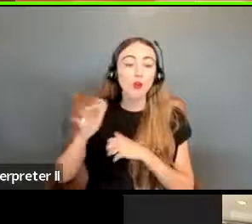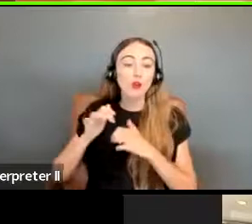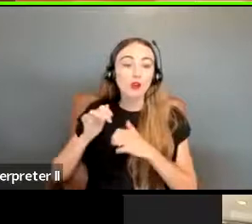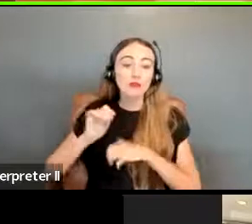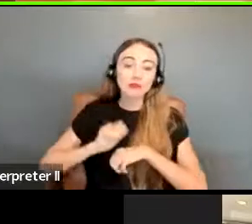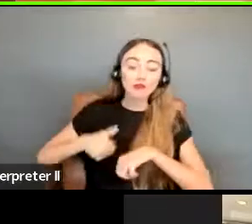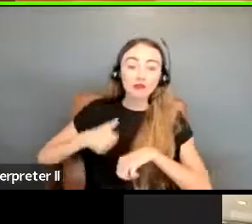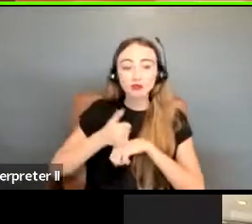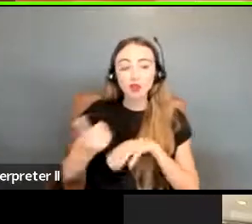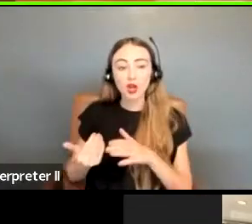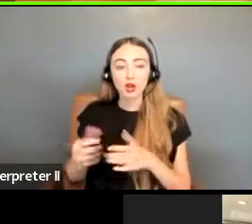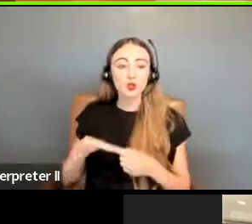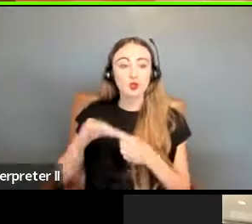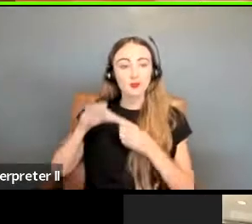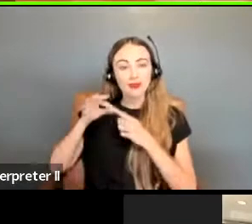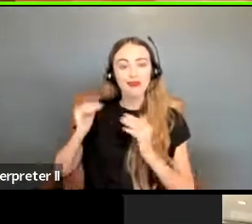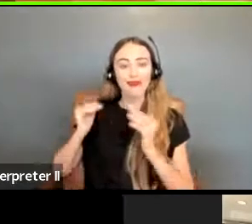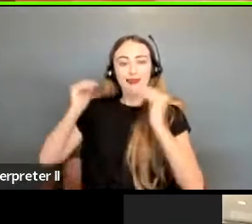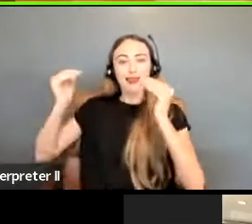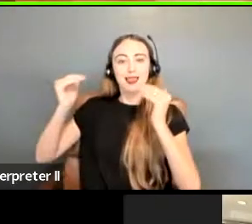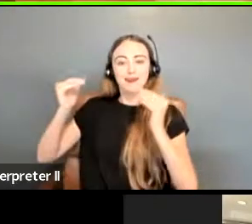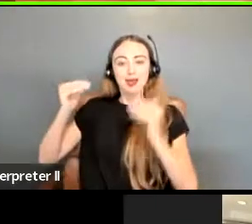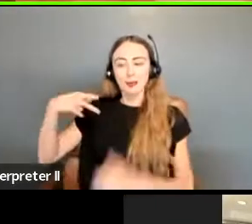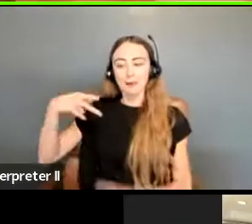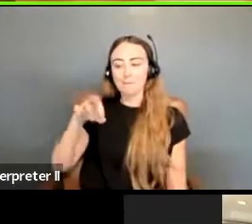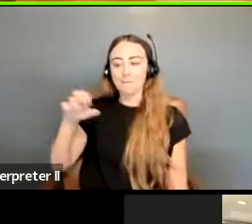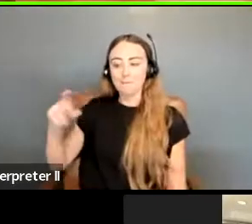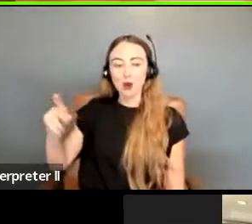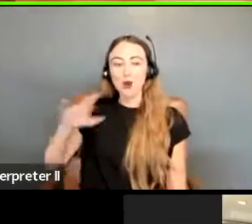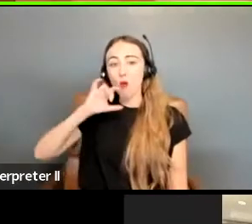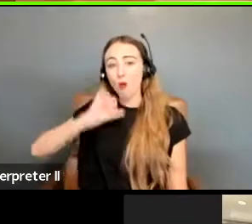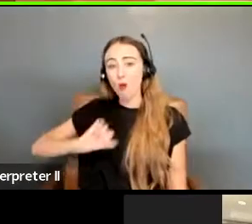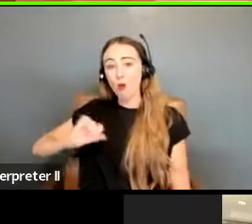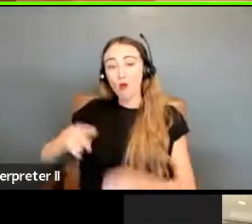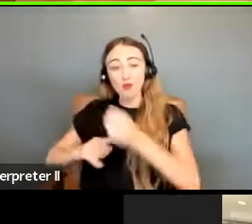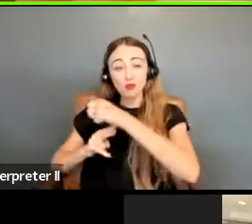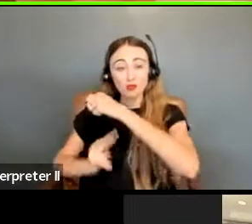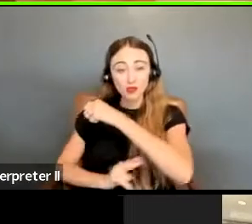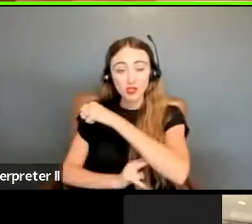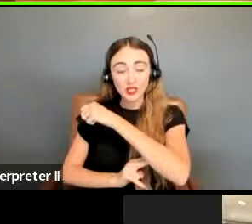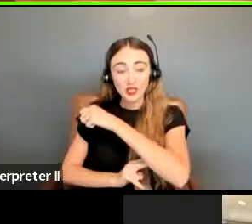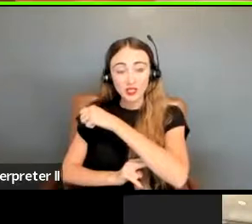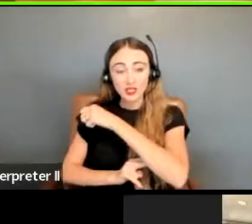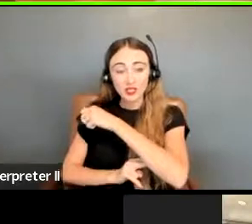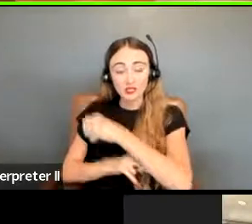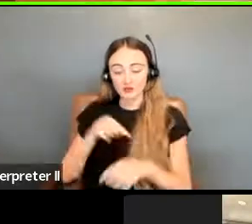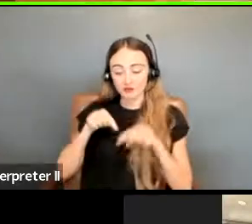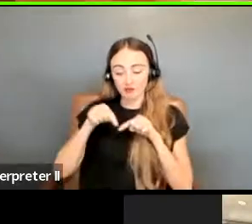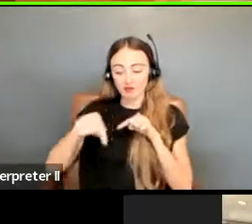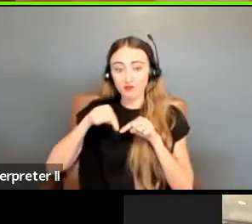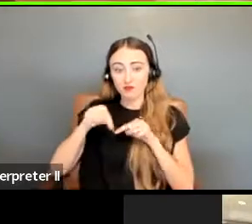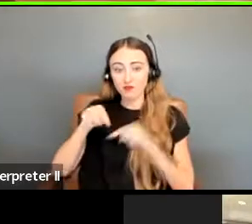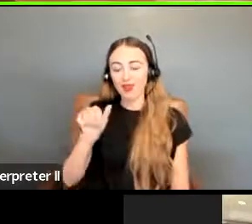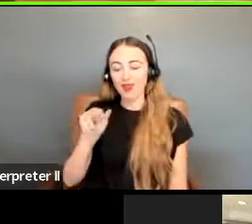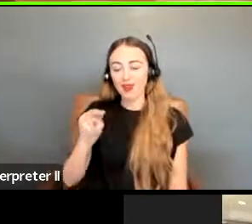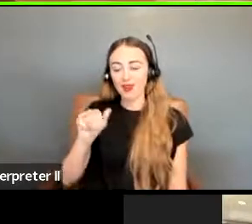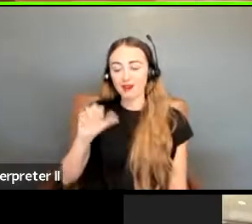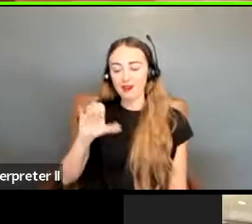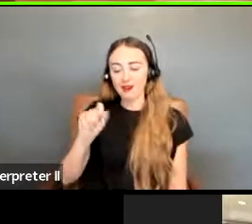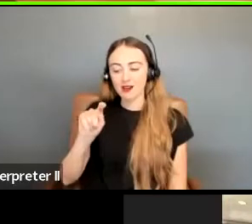unique elevated park on the piers and foundations of the old 11th Street Bridge spanning the Anacostia River. The